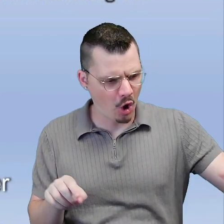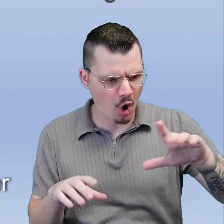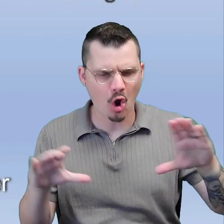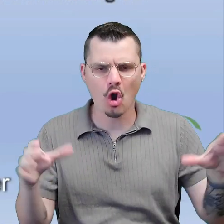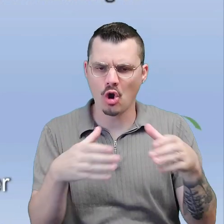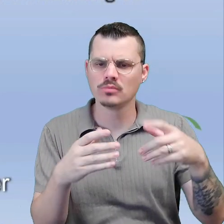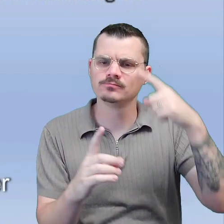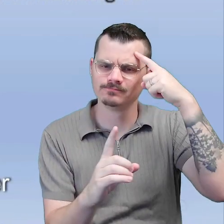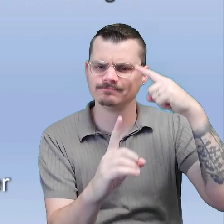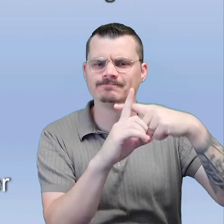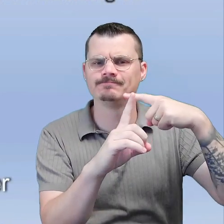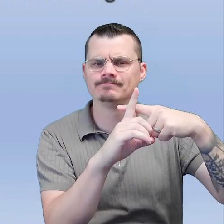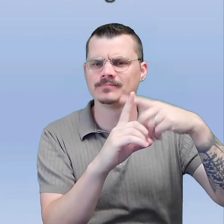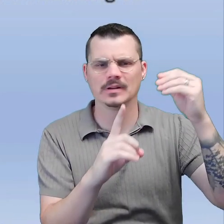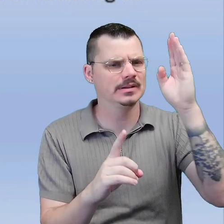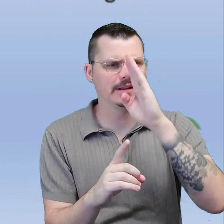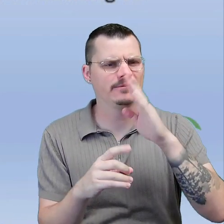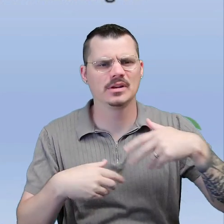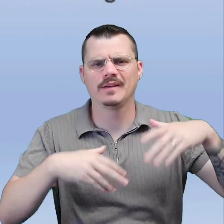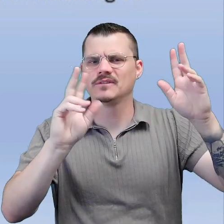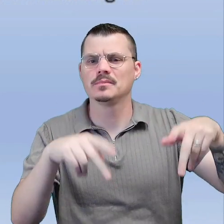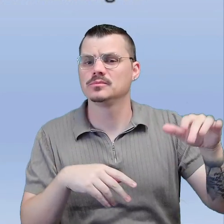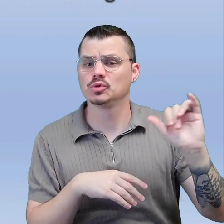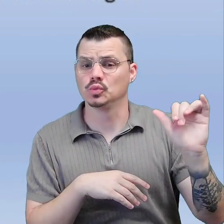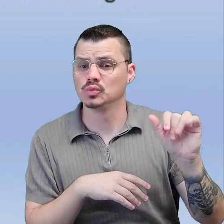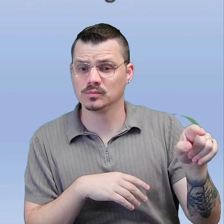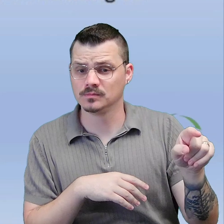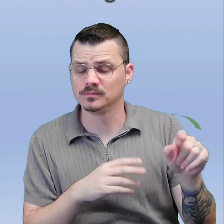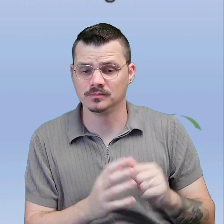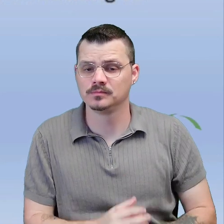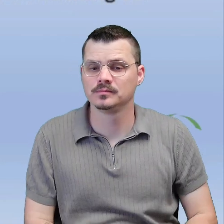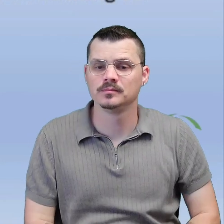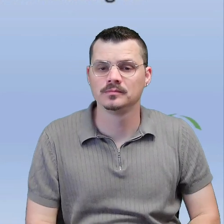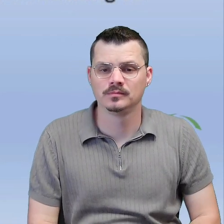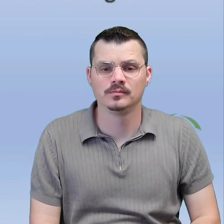were optimistic and they never gave up on me either.